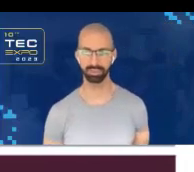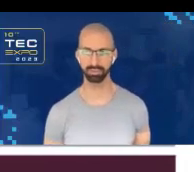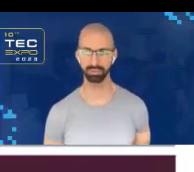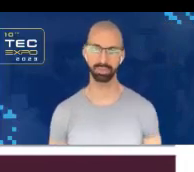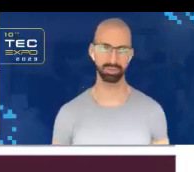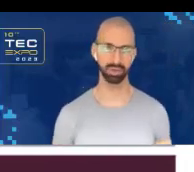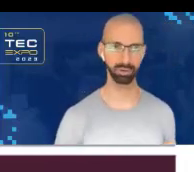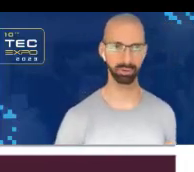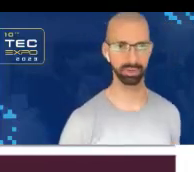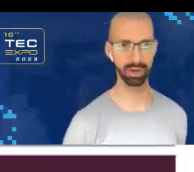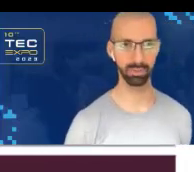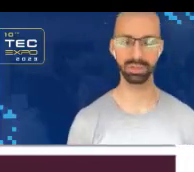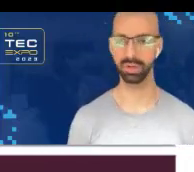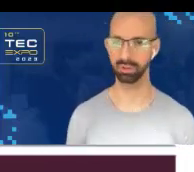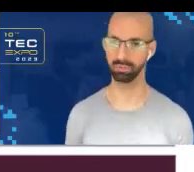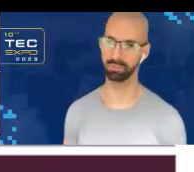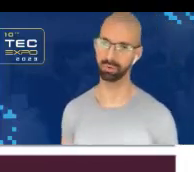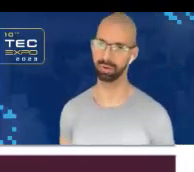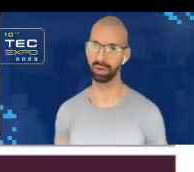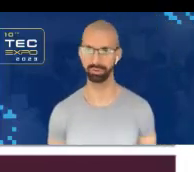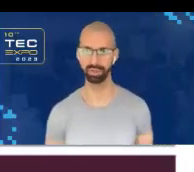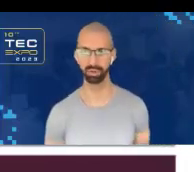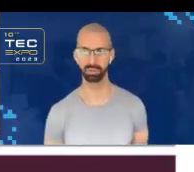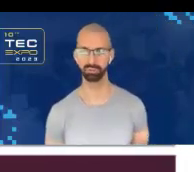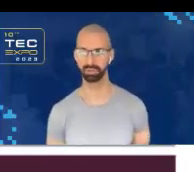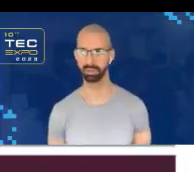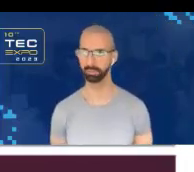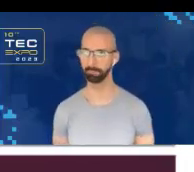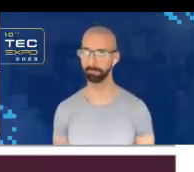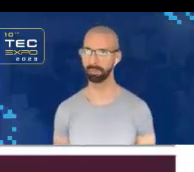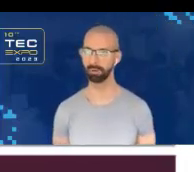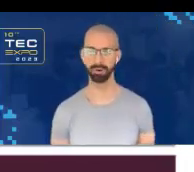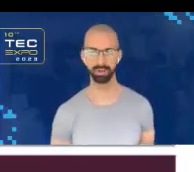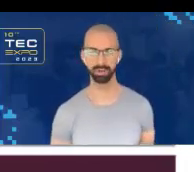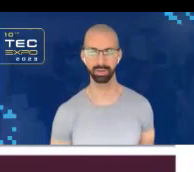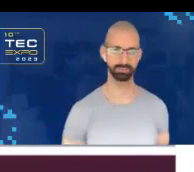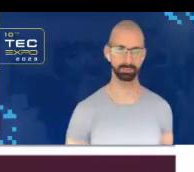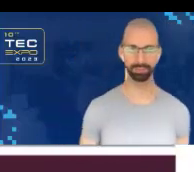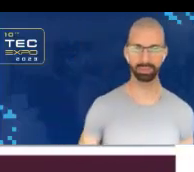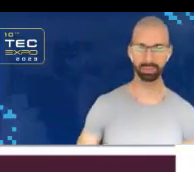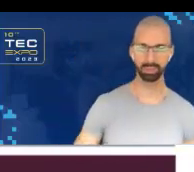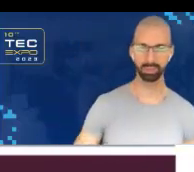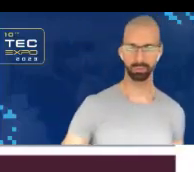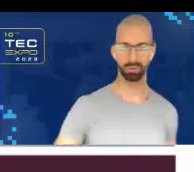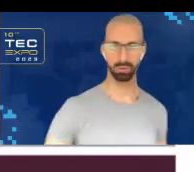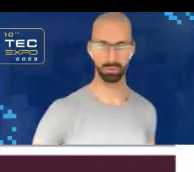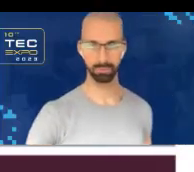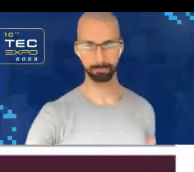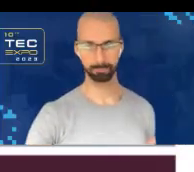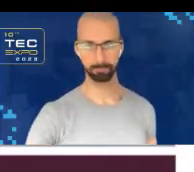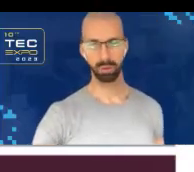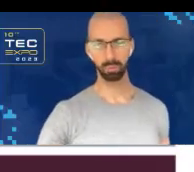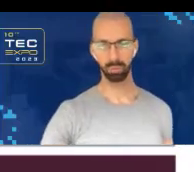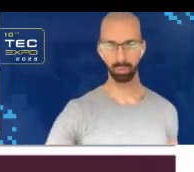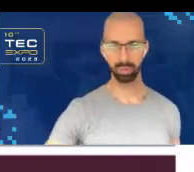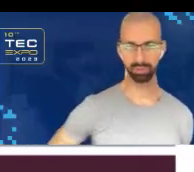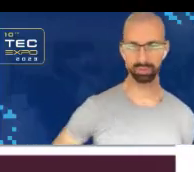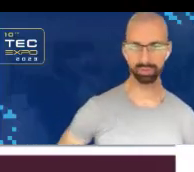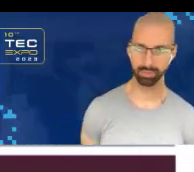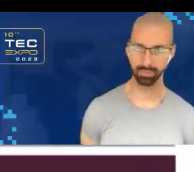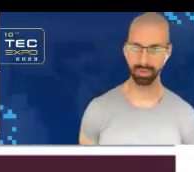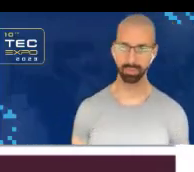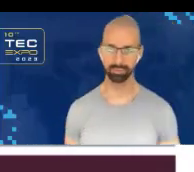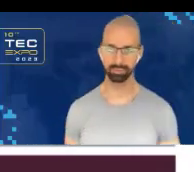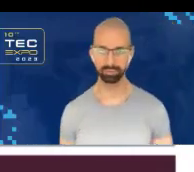also have some ideas from Lisa about the rationale for how the video was organized. So